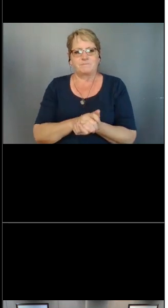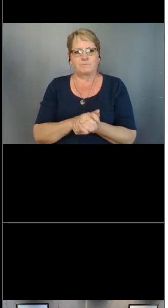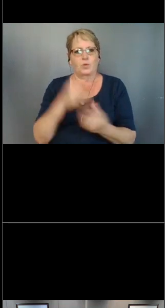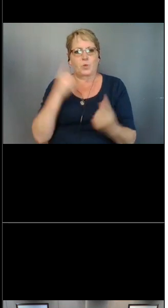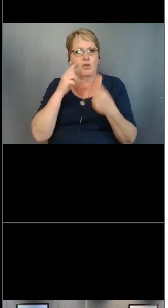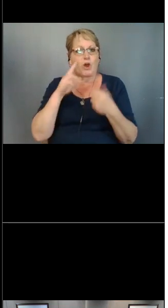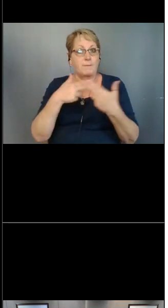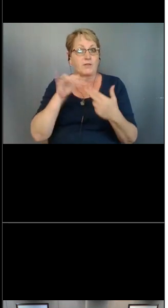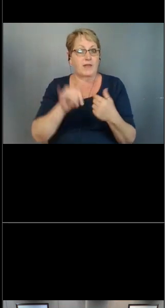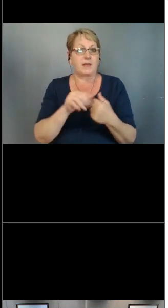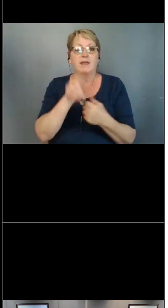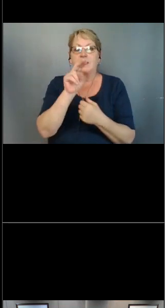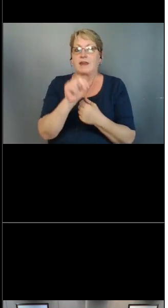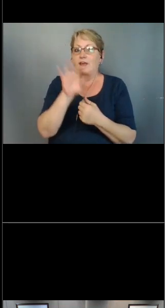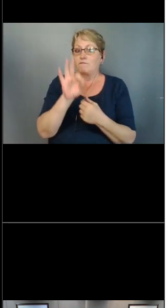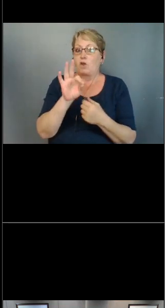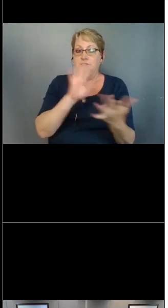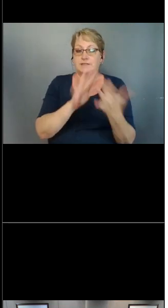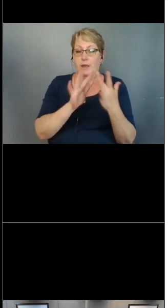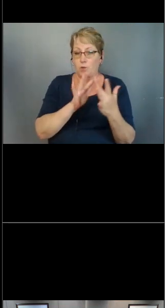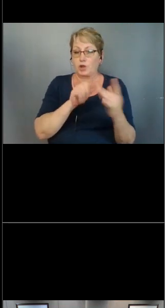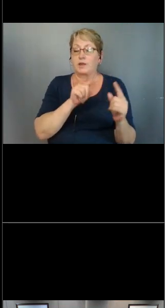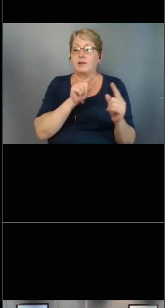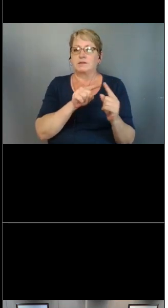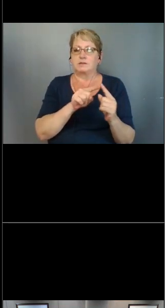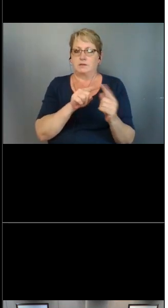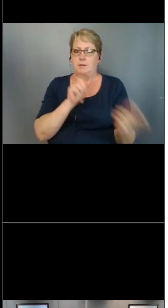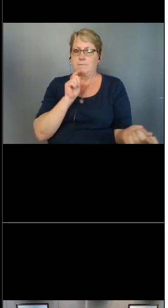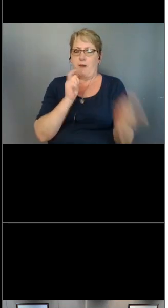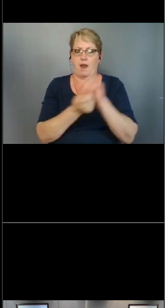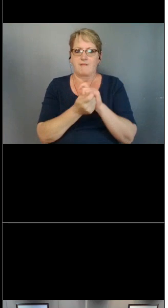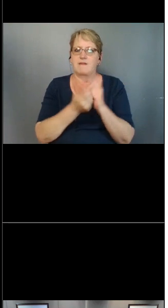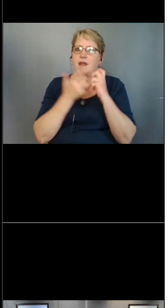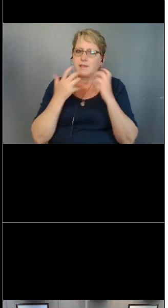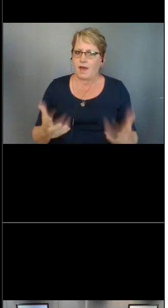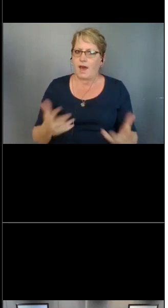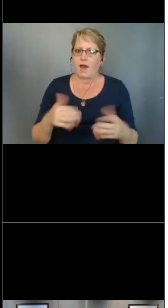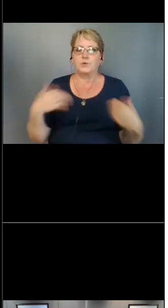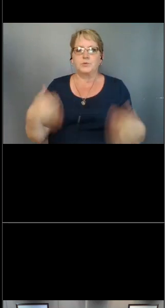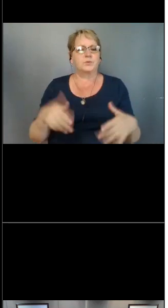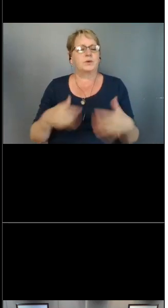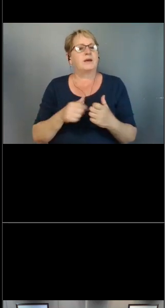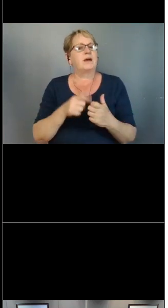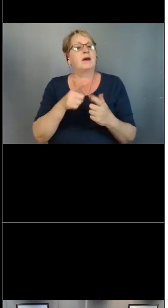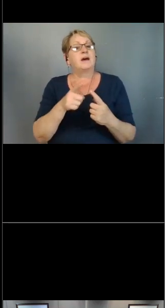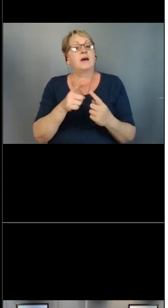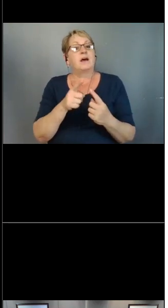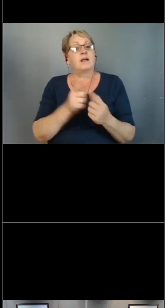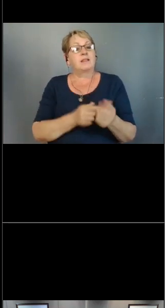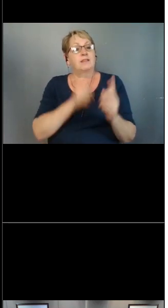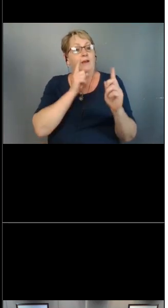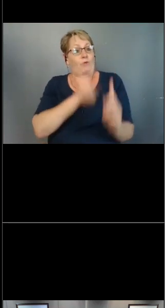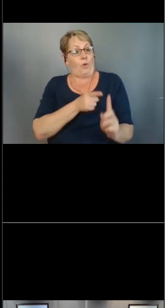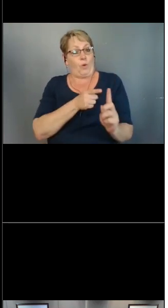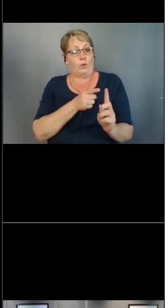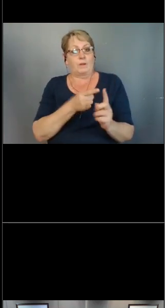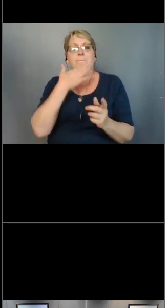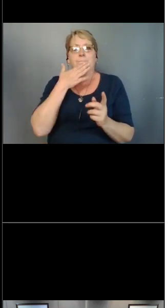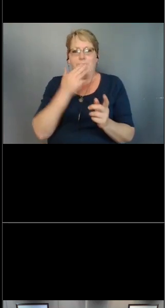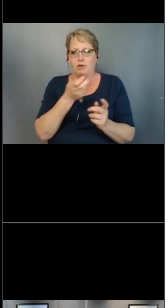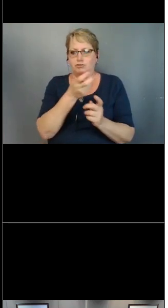The Niagara Falls bus network has been considerably modified. The primary goal of the Niagara Falls service plan is to provide better transfers, more